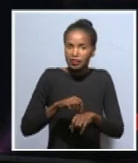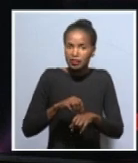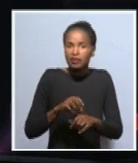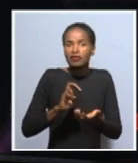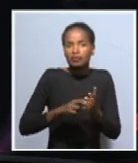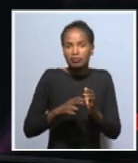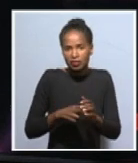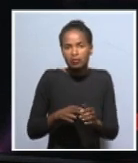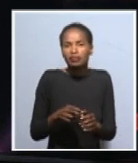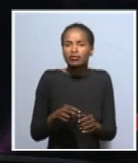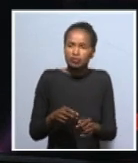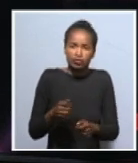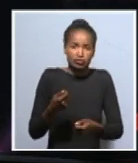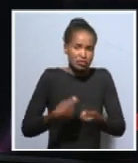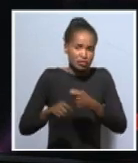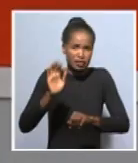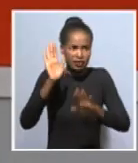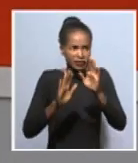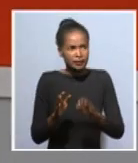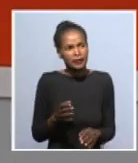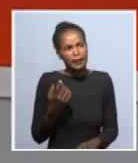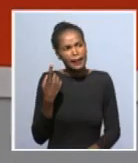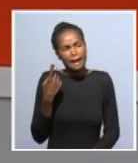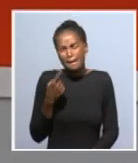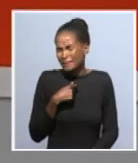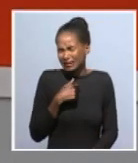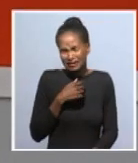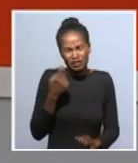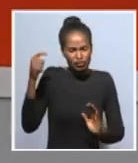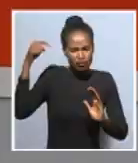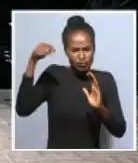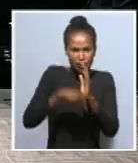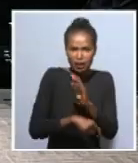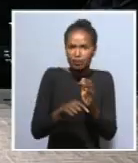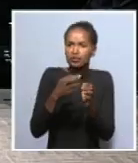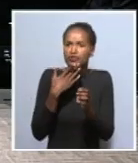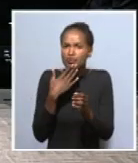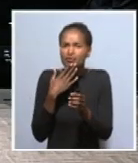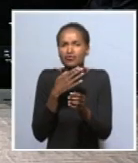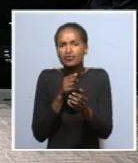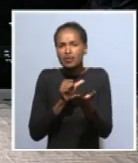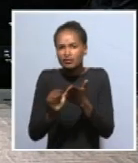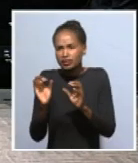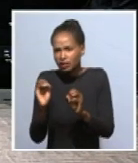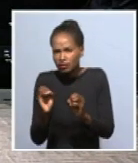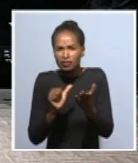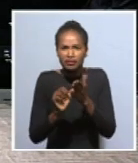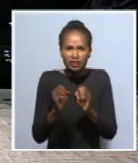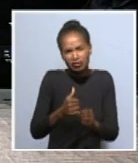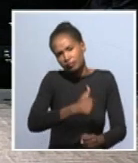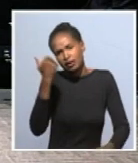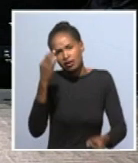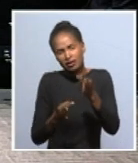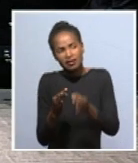with that legal process. Very well. I do not necessarily want to discuss individual cases, but I think sometimes we have